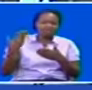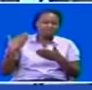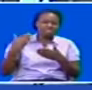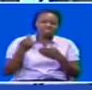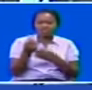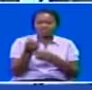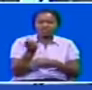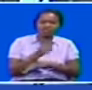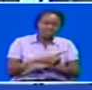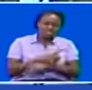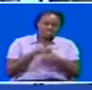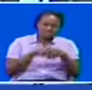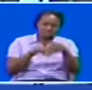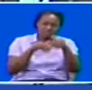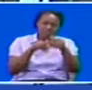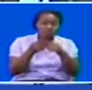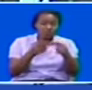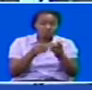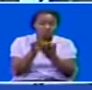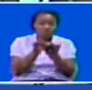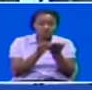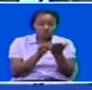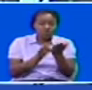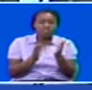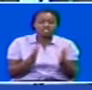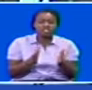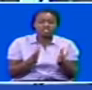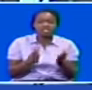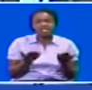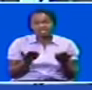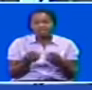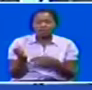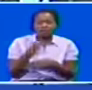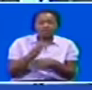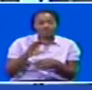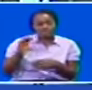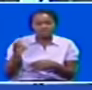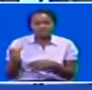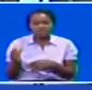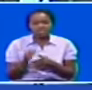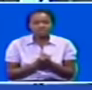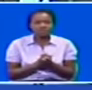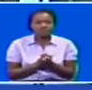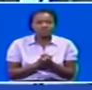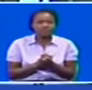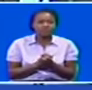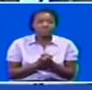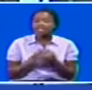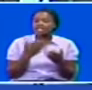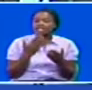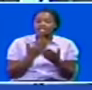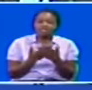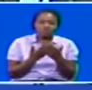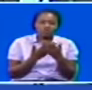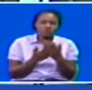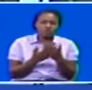pursuant to those reports from the Auditor General, seemingly been devolved to the counties. Sophia. Right. Thank you very much, Murimi Mwangi, for